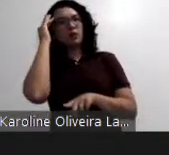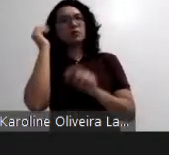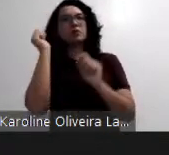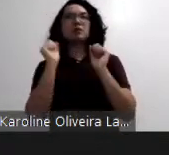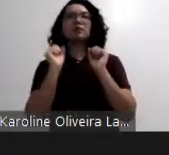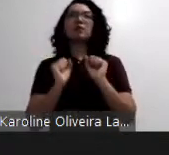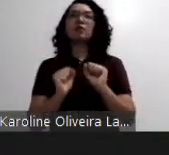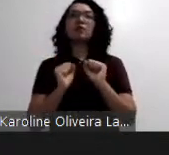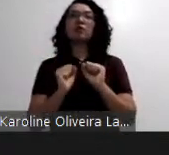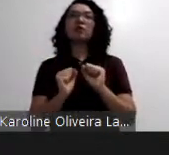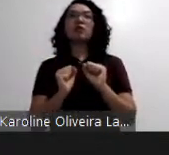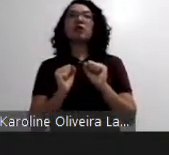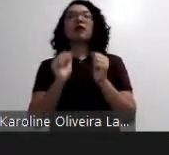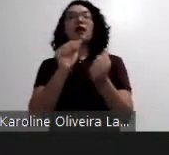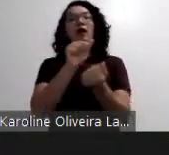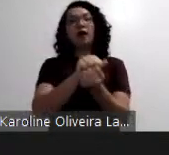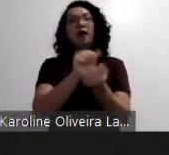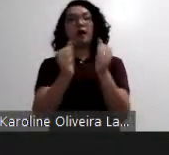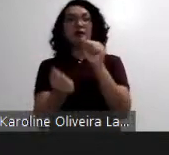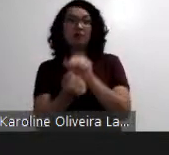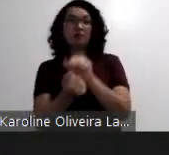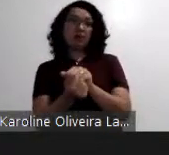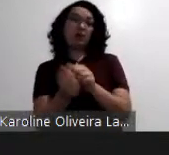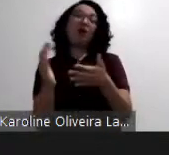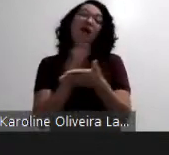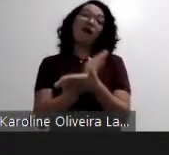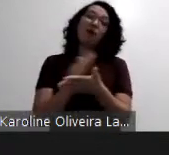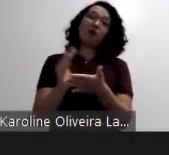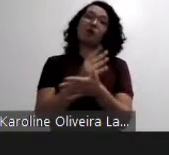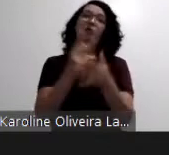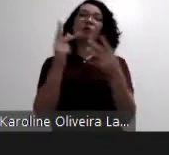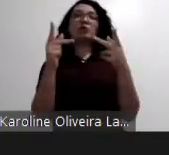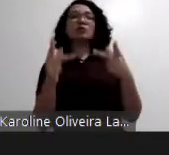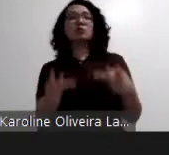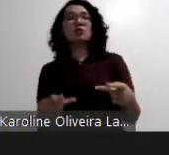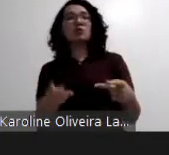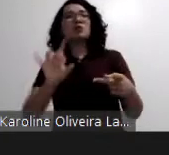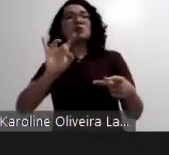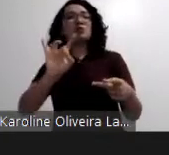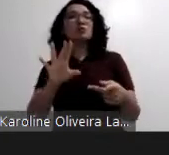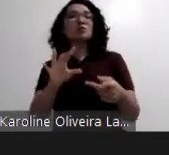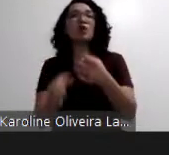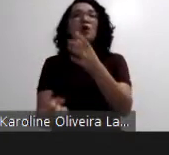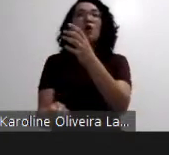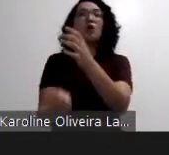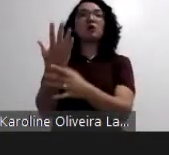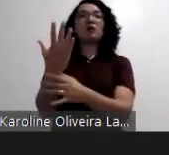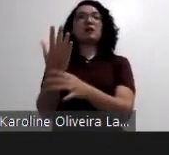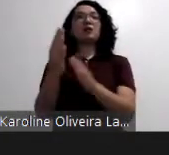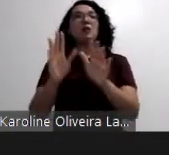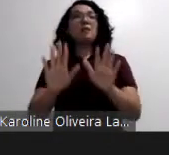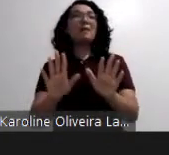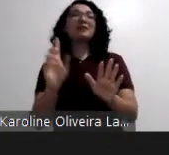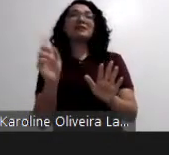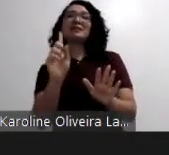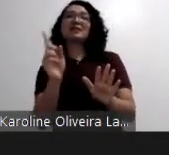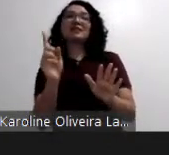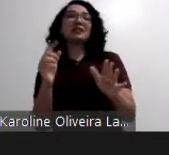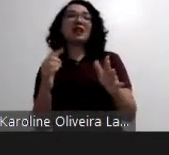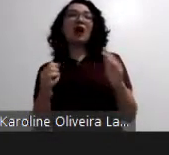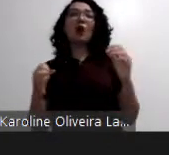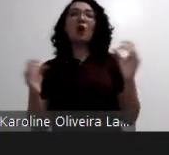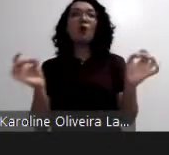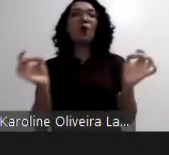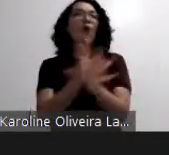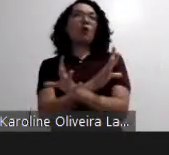Road, thank goodness, very partially. But this vision of a new modern city grafted on this colonial